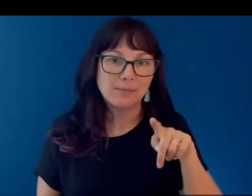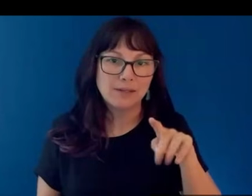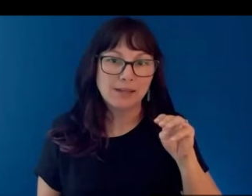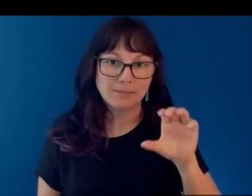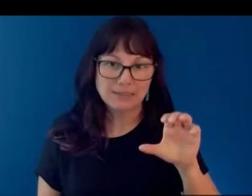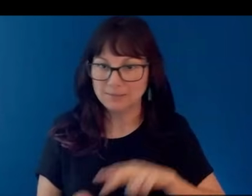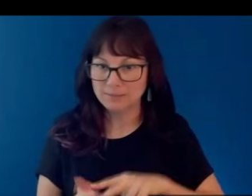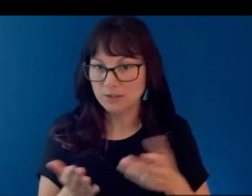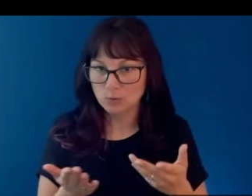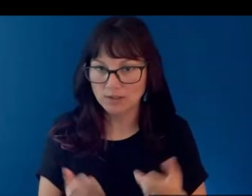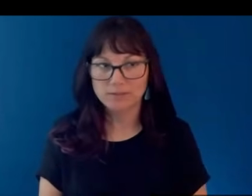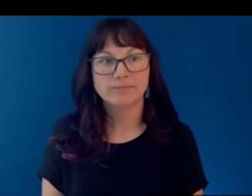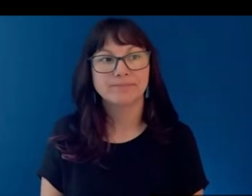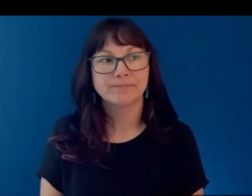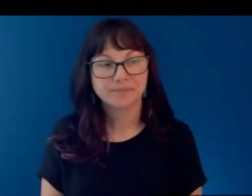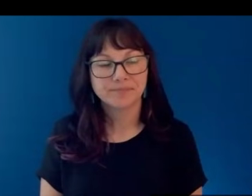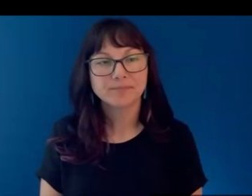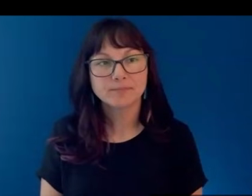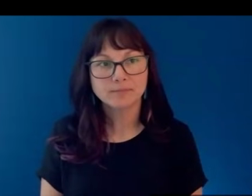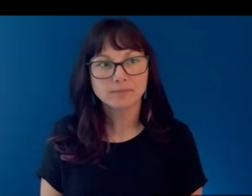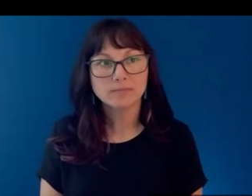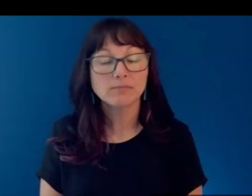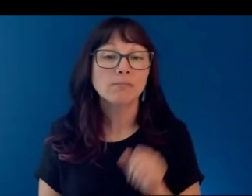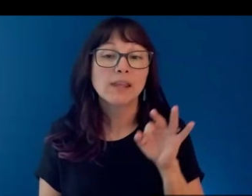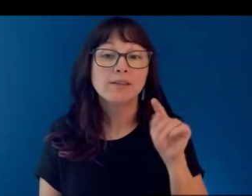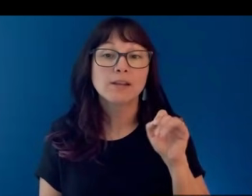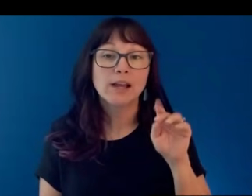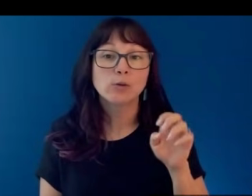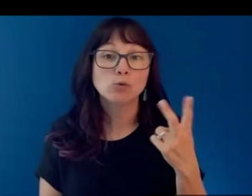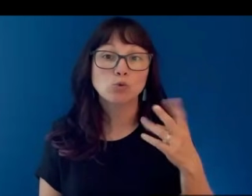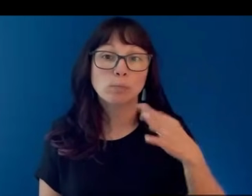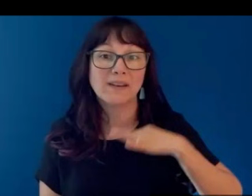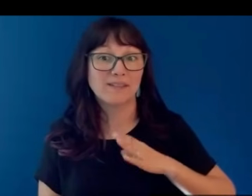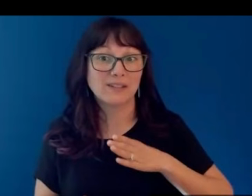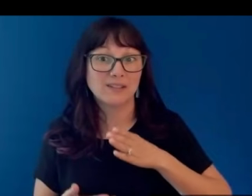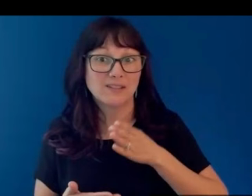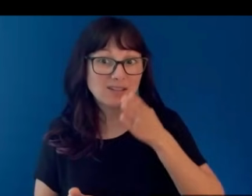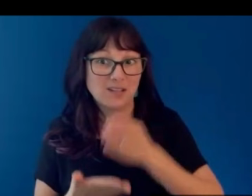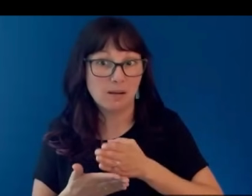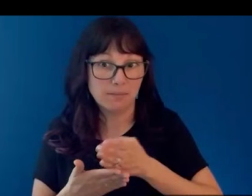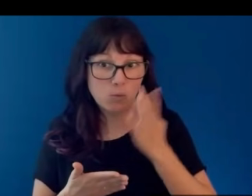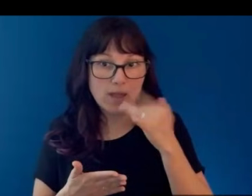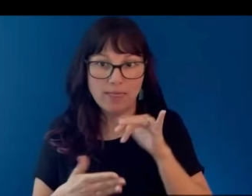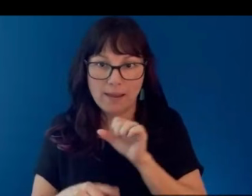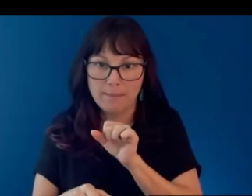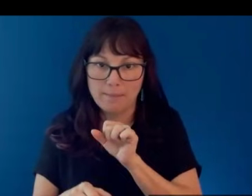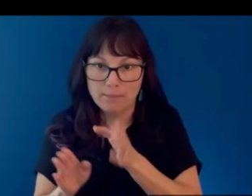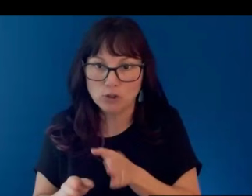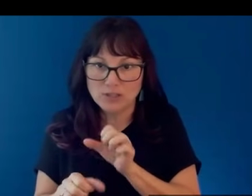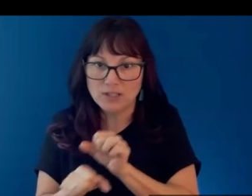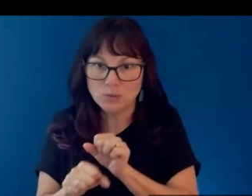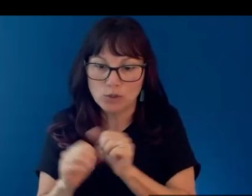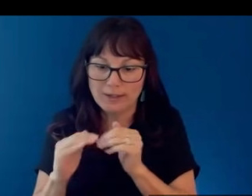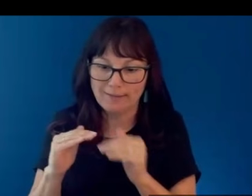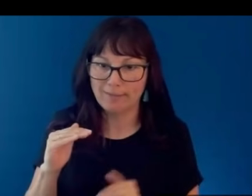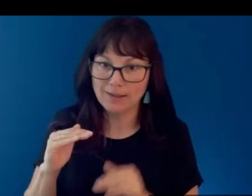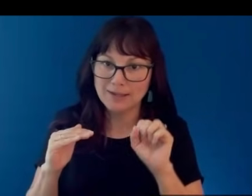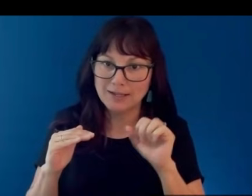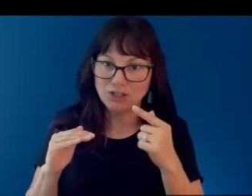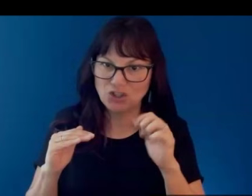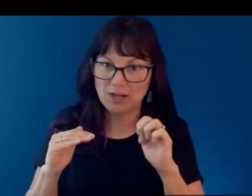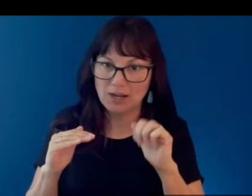coverage? So if Title II benefits stop because this person is working at that less SGA level